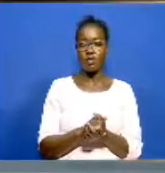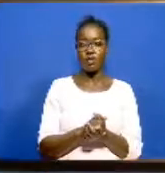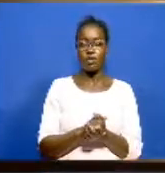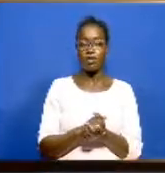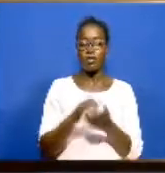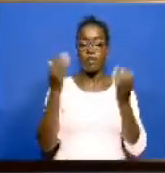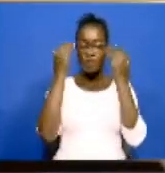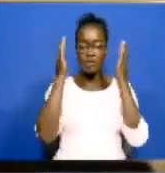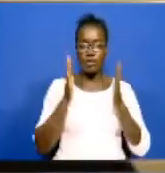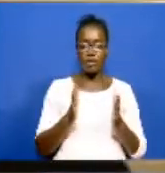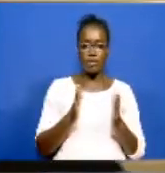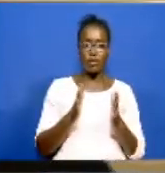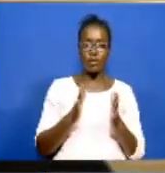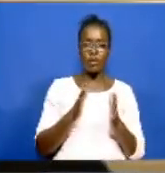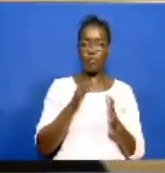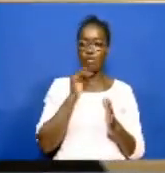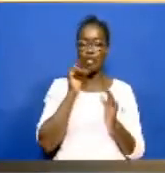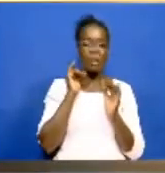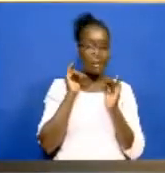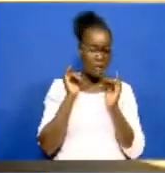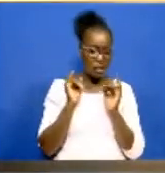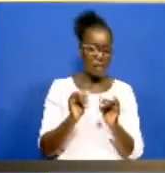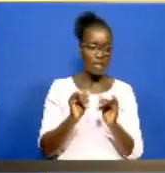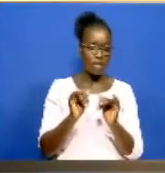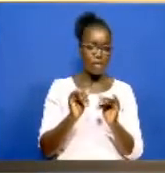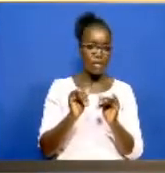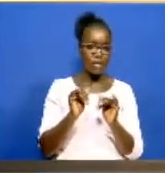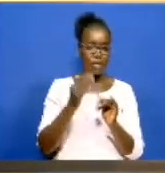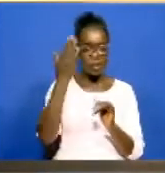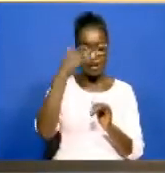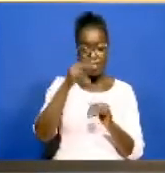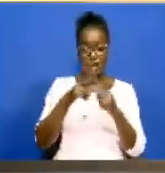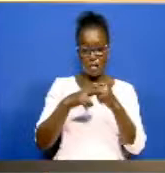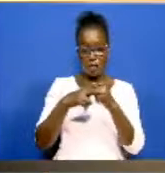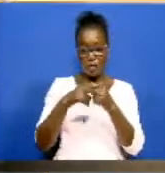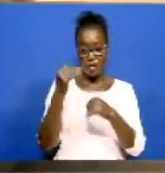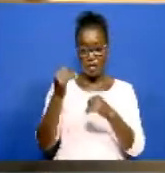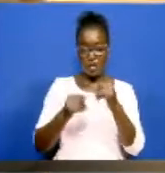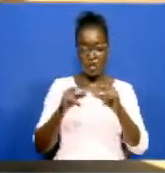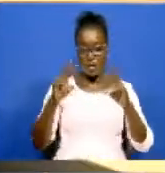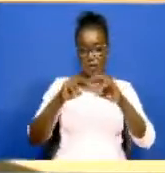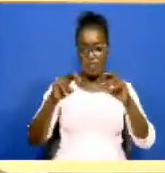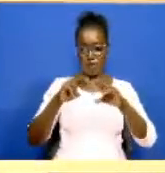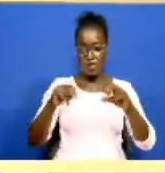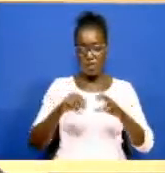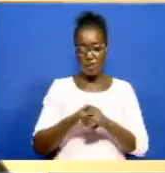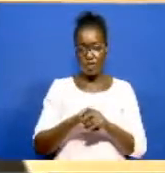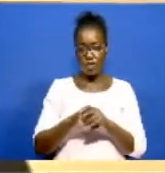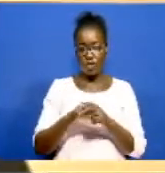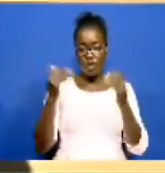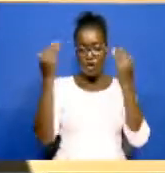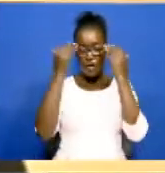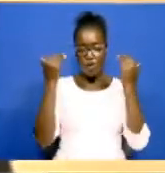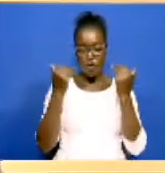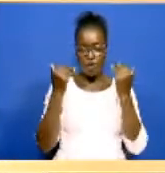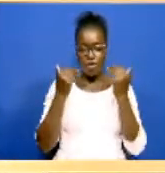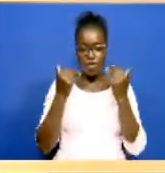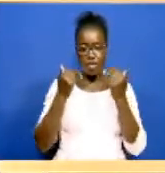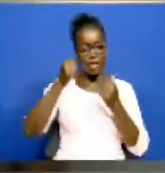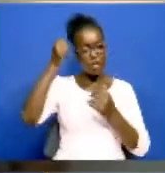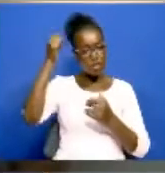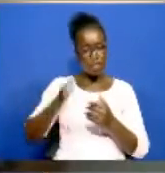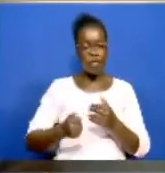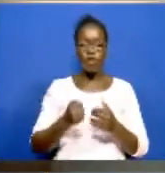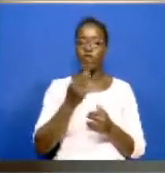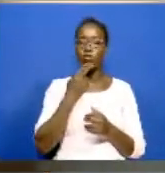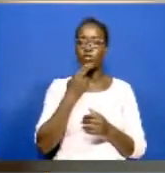sought to have Echesa detained for 7 days as they conclude investigations. The court will give a ruling on the sought application on